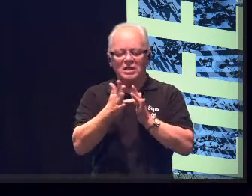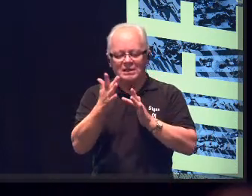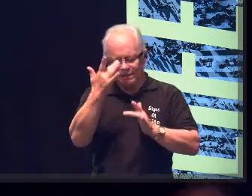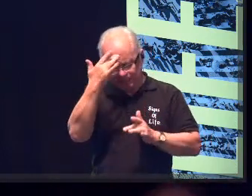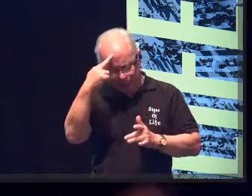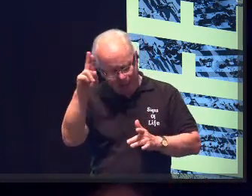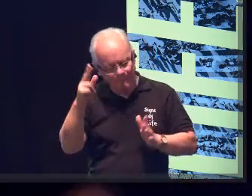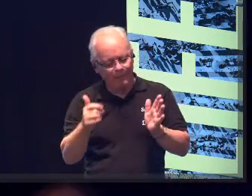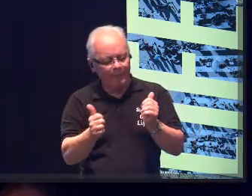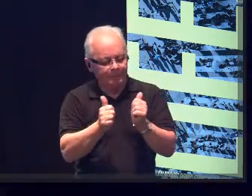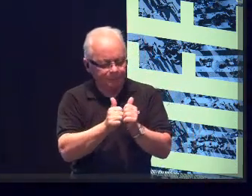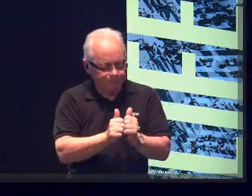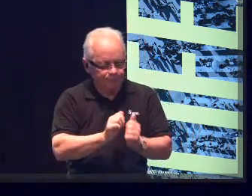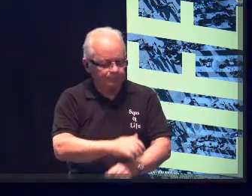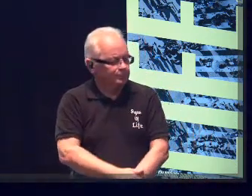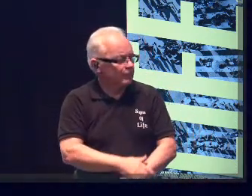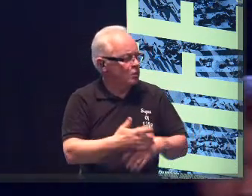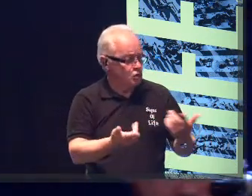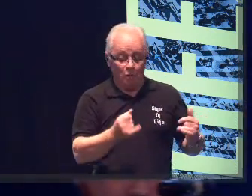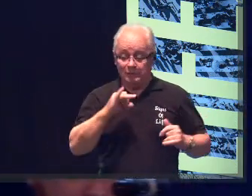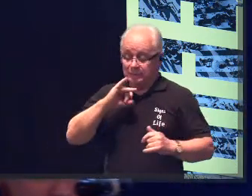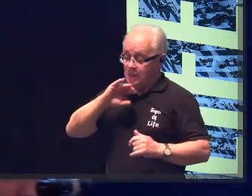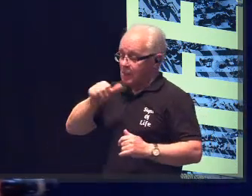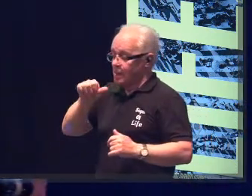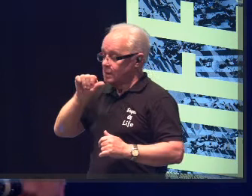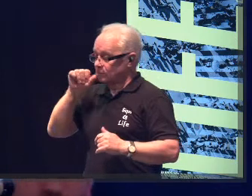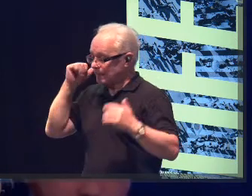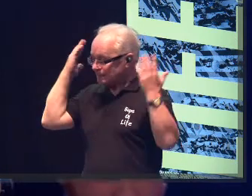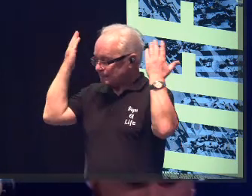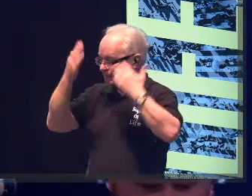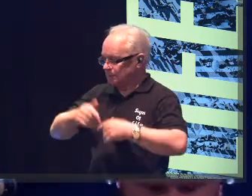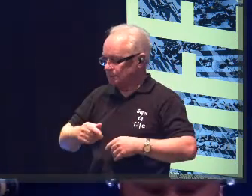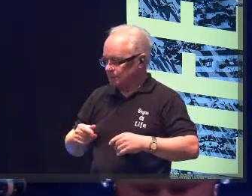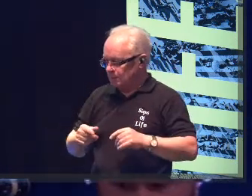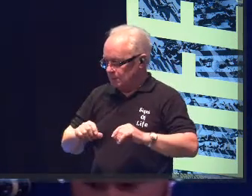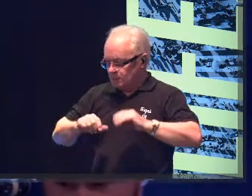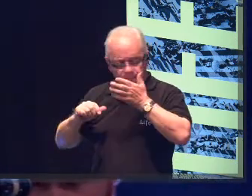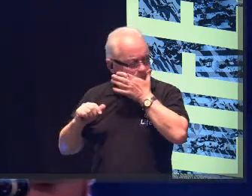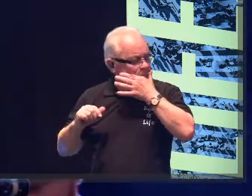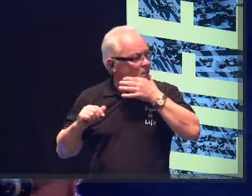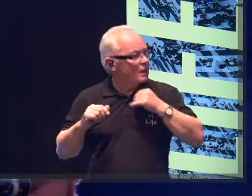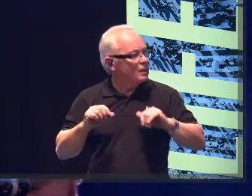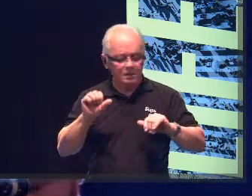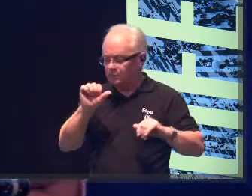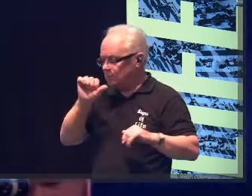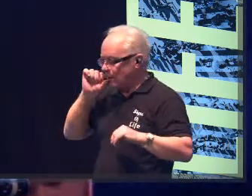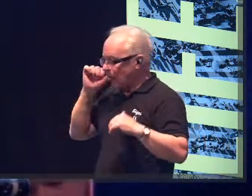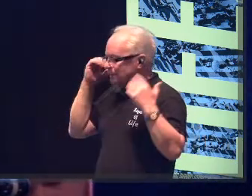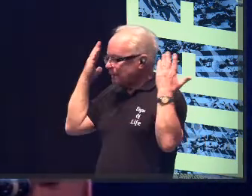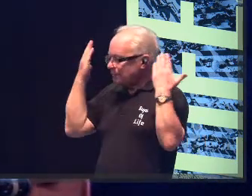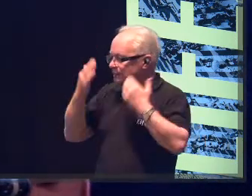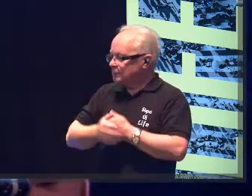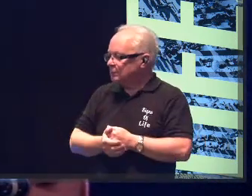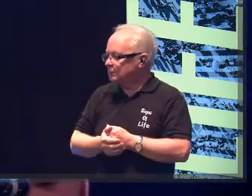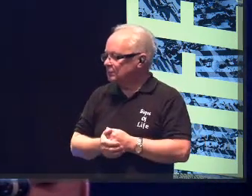Amen. So, last night we launched something kind of cool. My team's been working on for a while. The